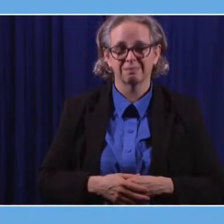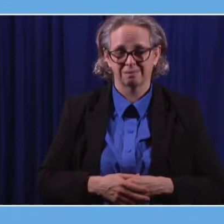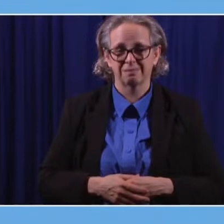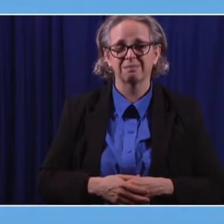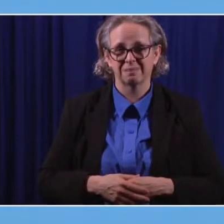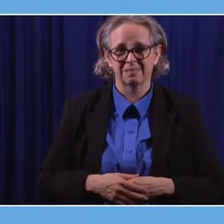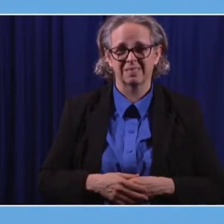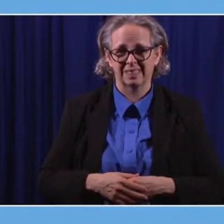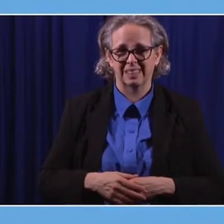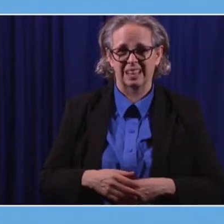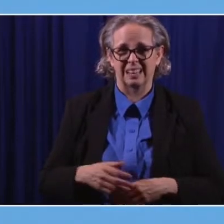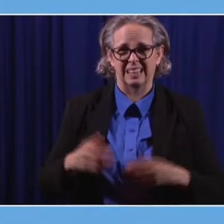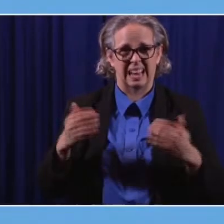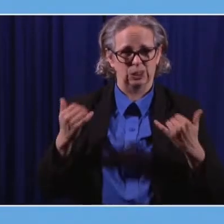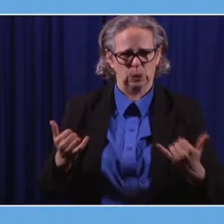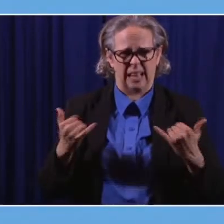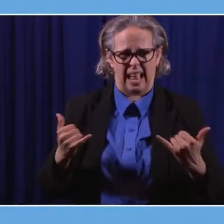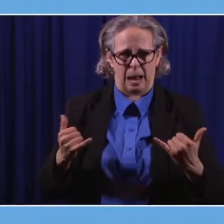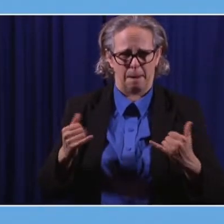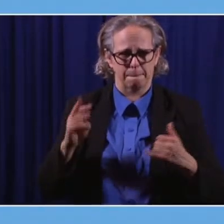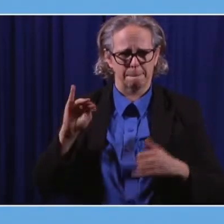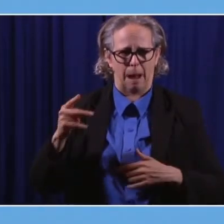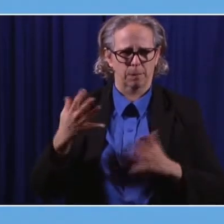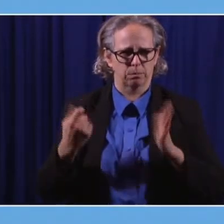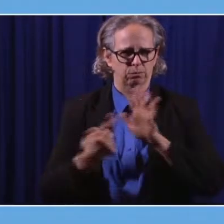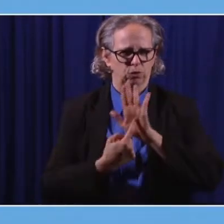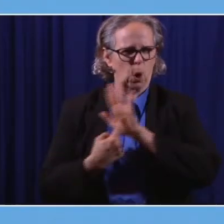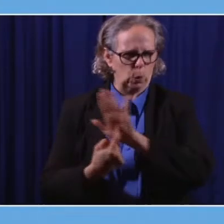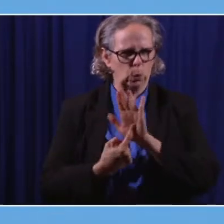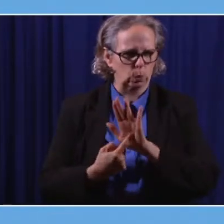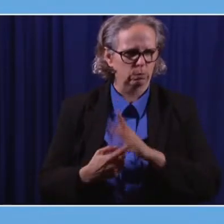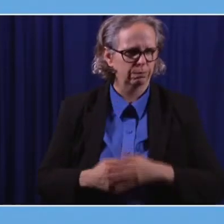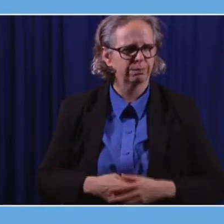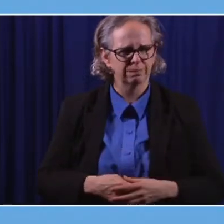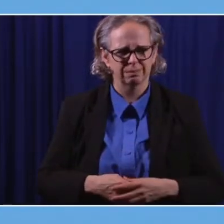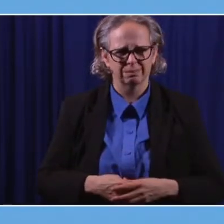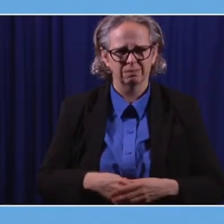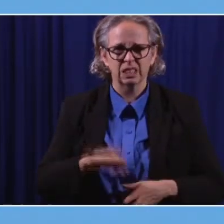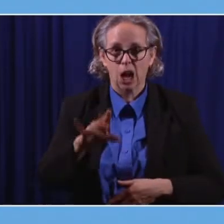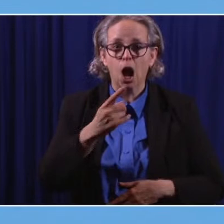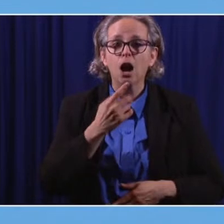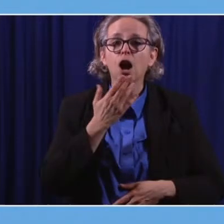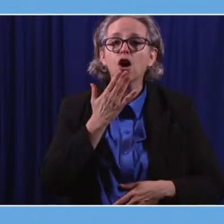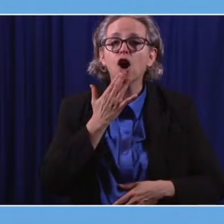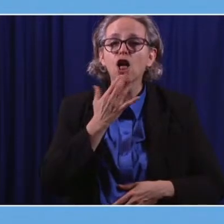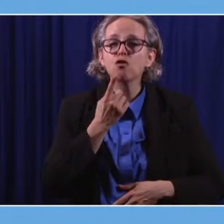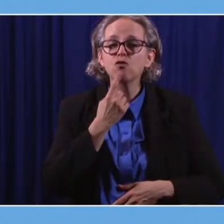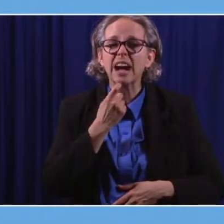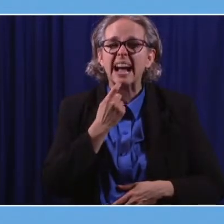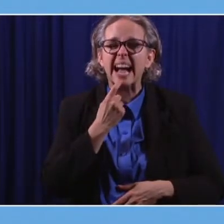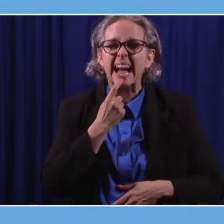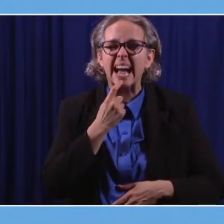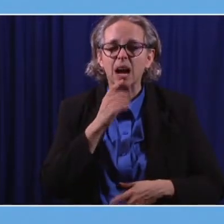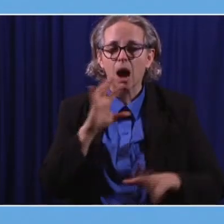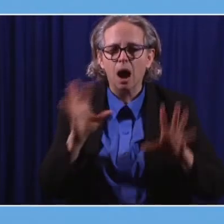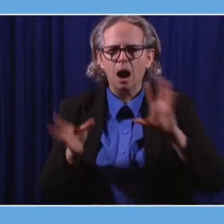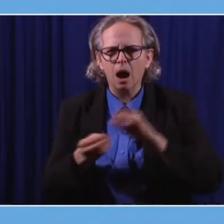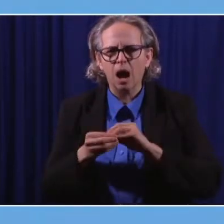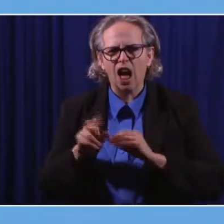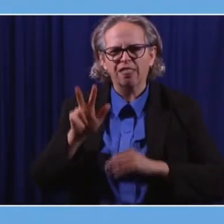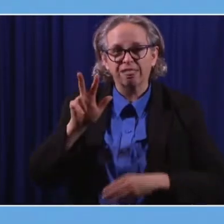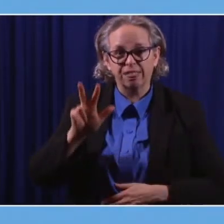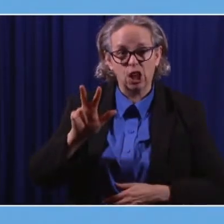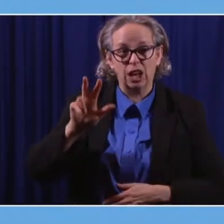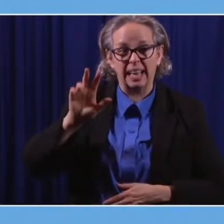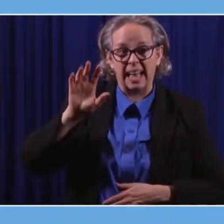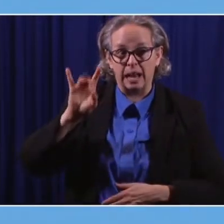are this week. Today, we have an alarming number of counties that are red. 38 of our counties are